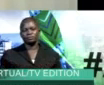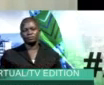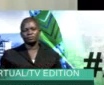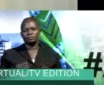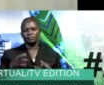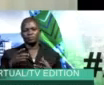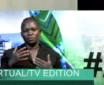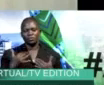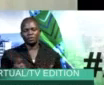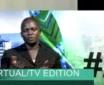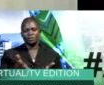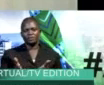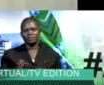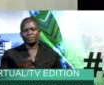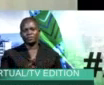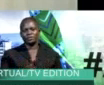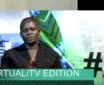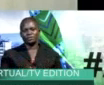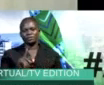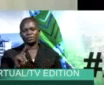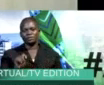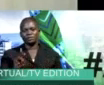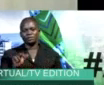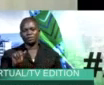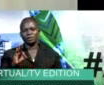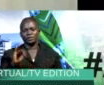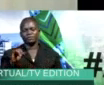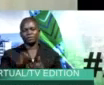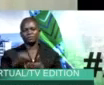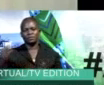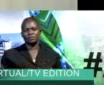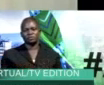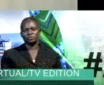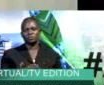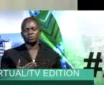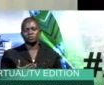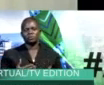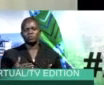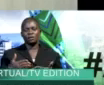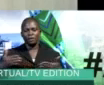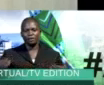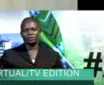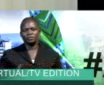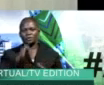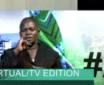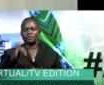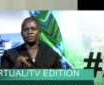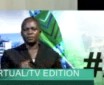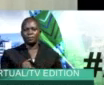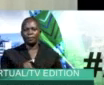Now, currently, the surface-based tariff that has been introduced